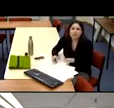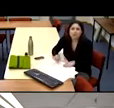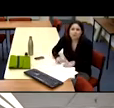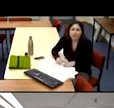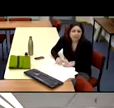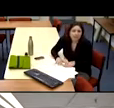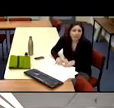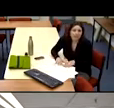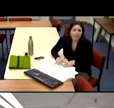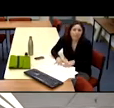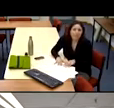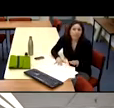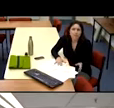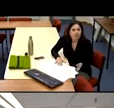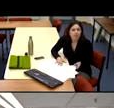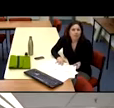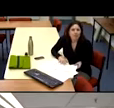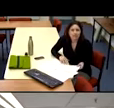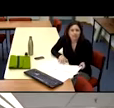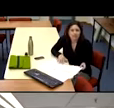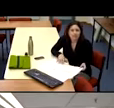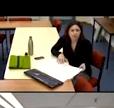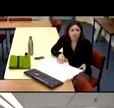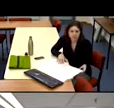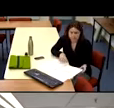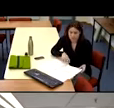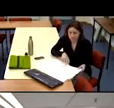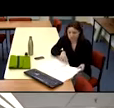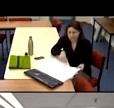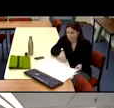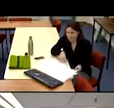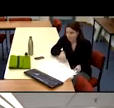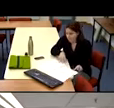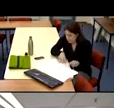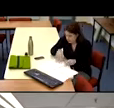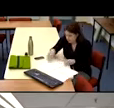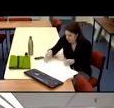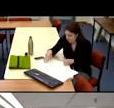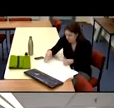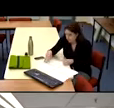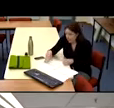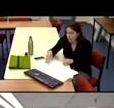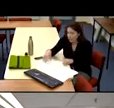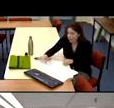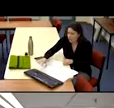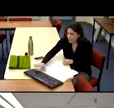How humans react to desperate people fleeing terror on the other side of the world is about who we are as people.